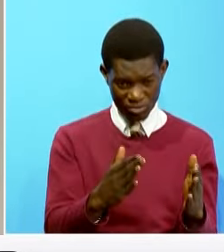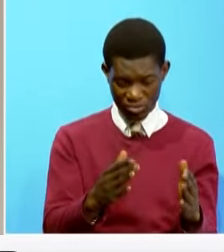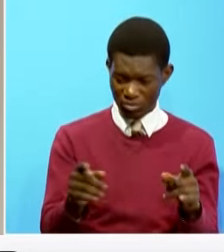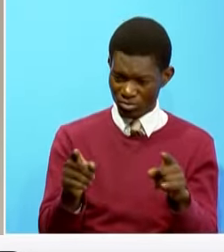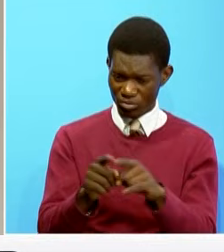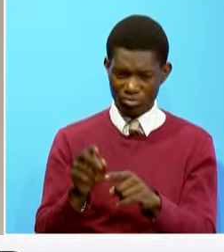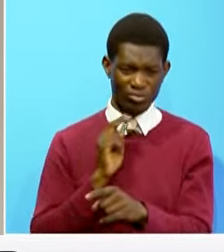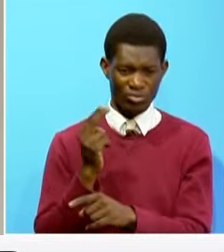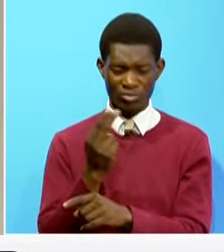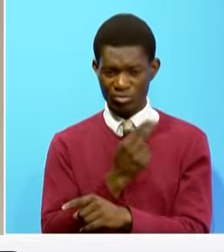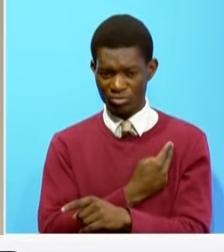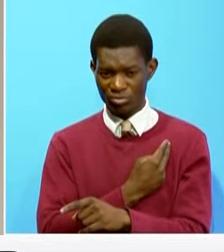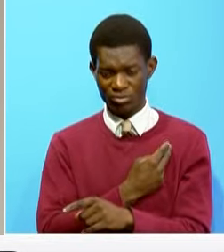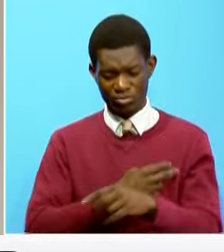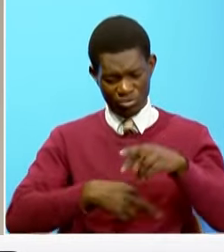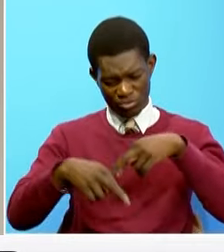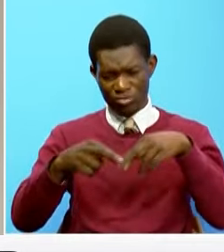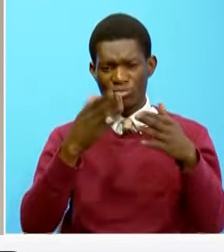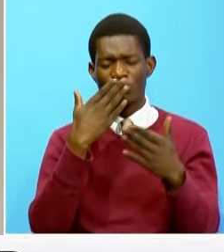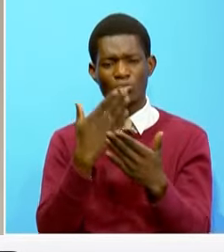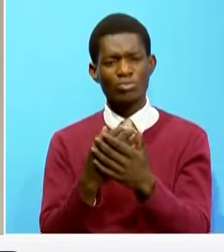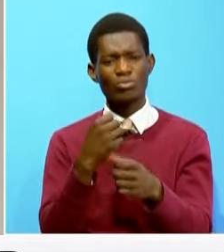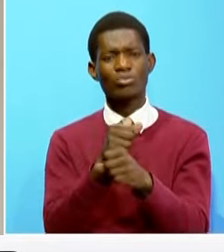good relationship with our government, to see to it that